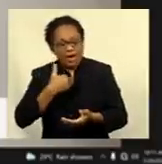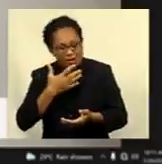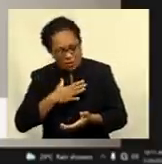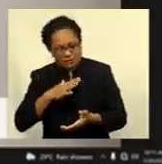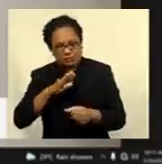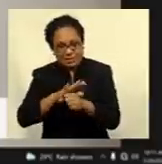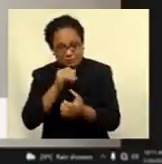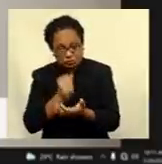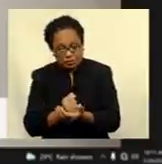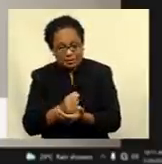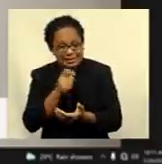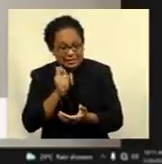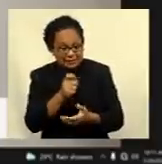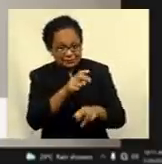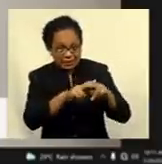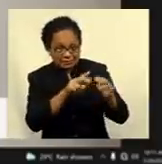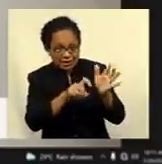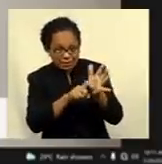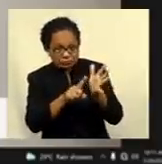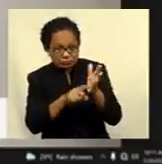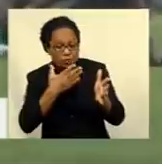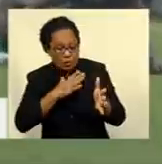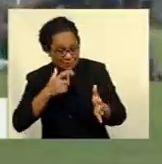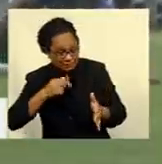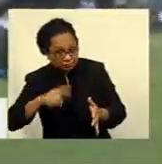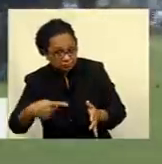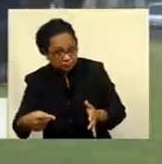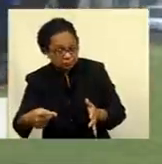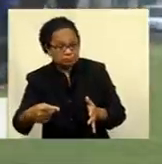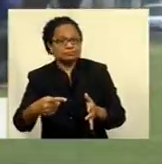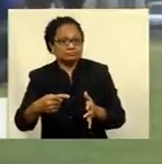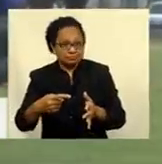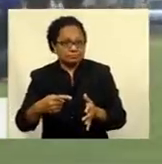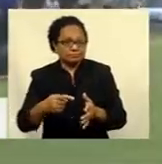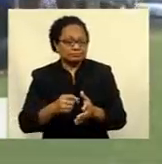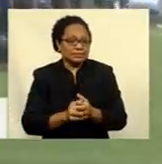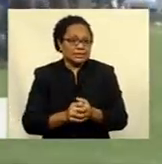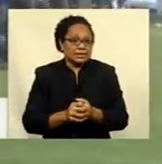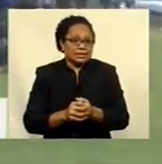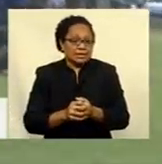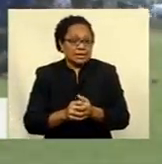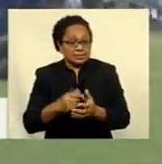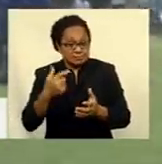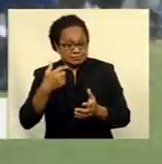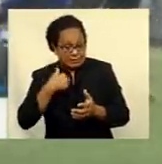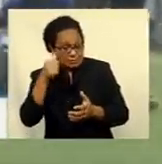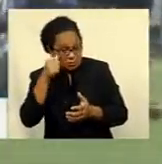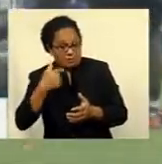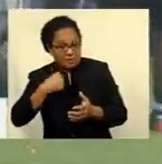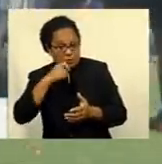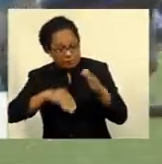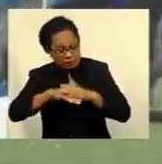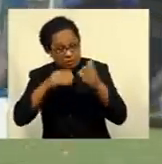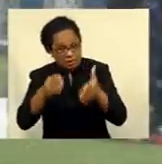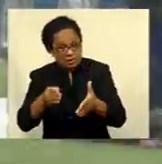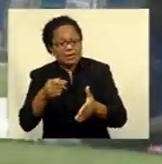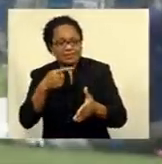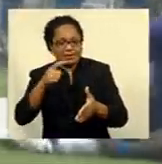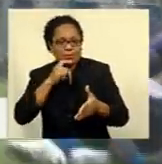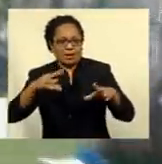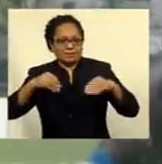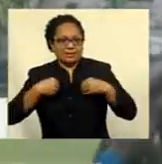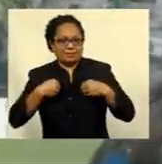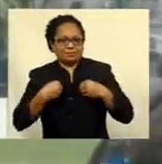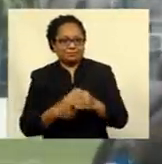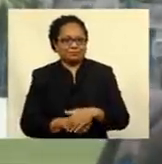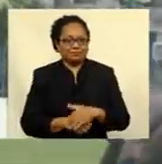and if the FRU want me to continue, and there's agreement there, that I do it properly. FRU Chief Executive John O'Connor says